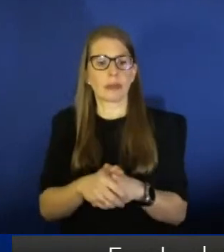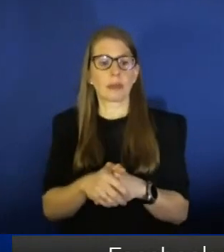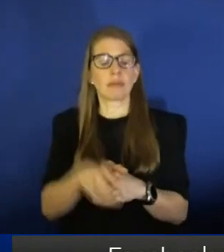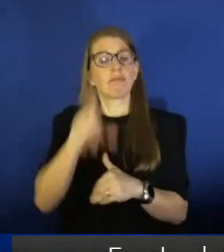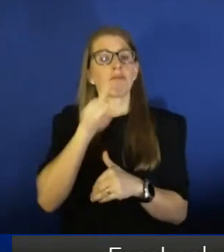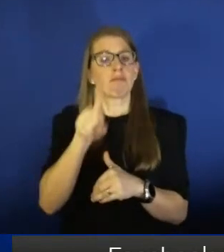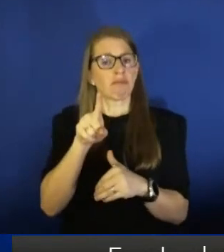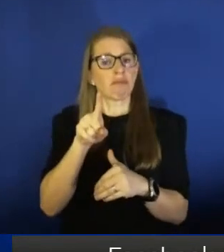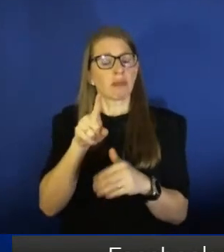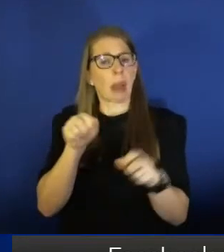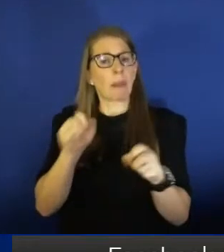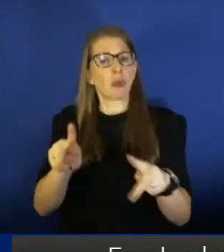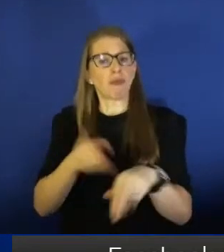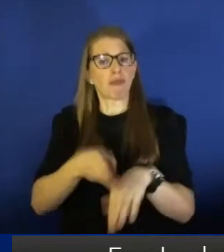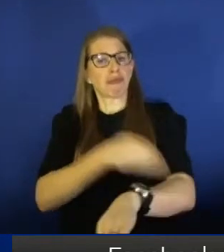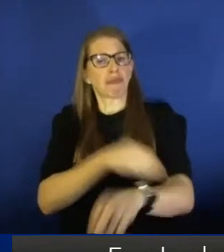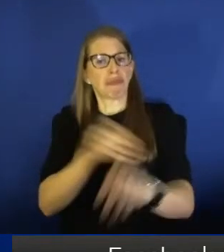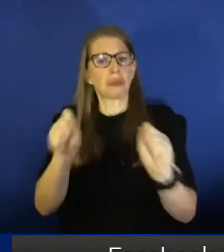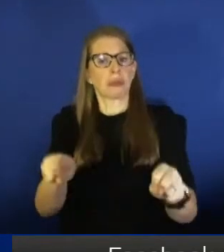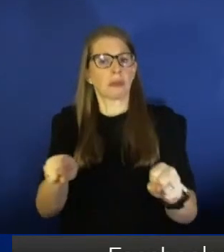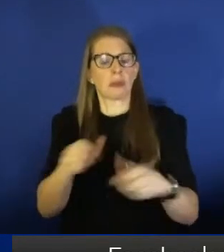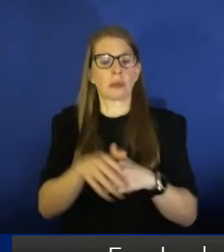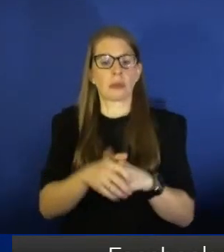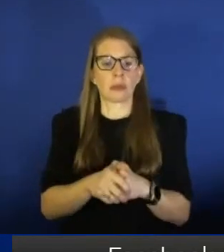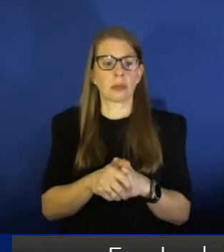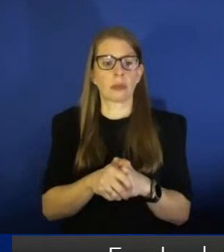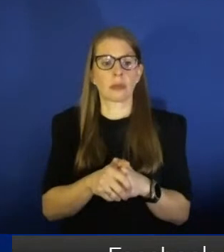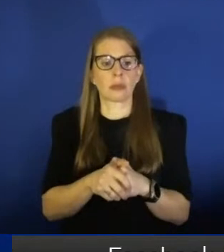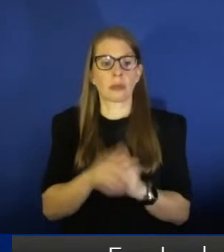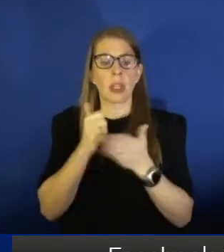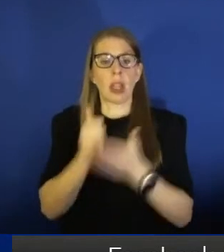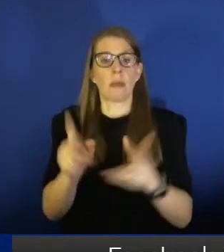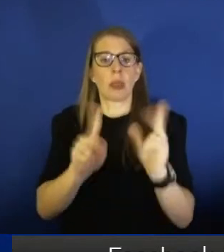improvement to help get the people of rural